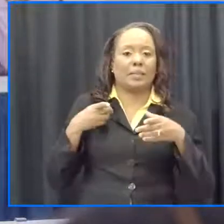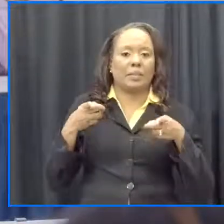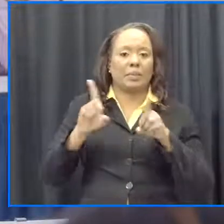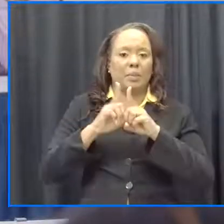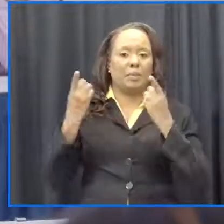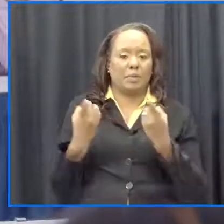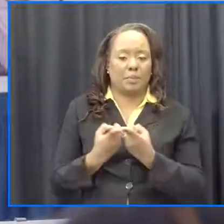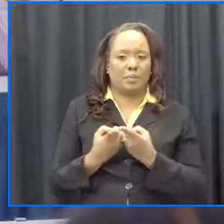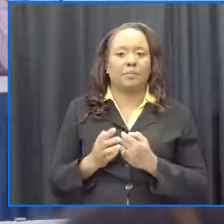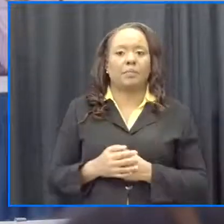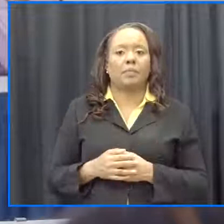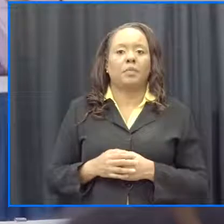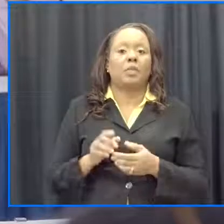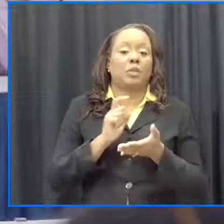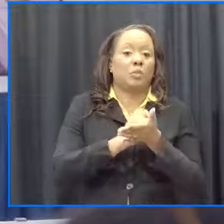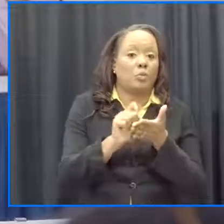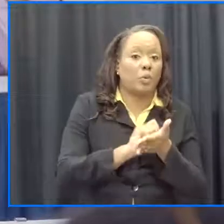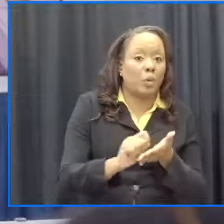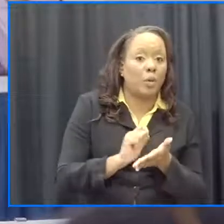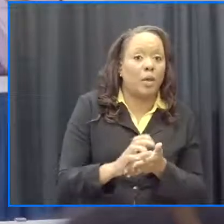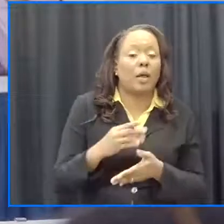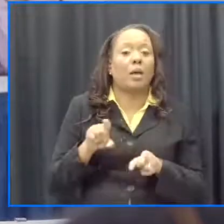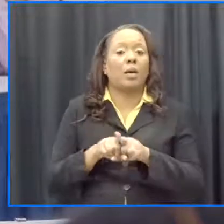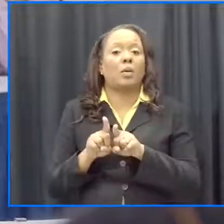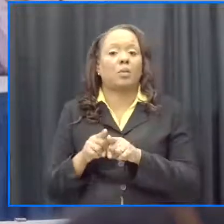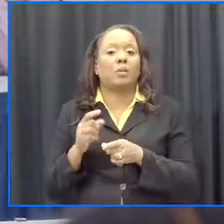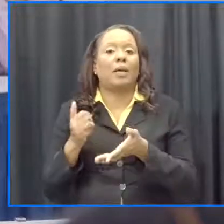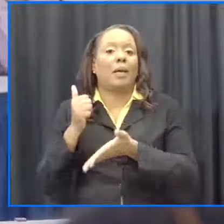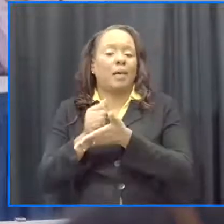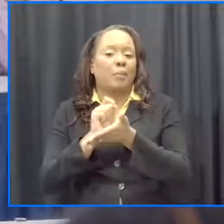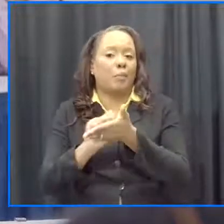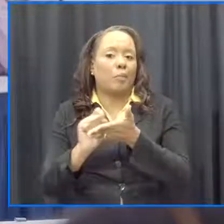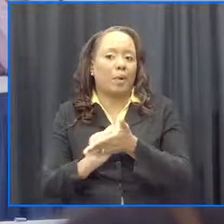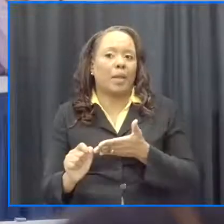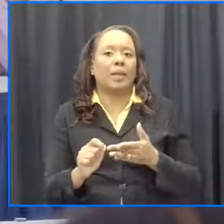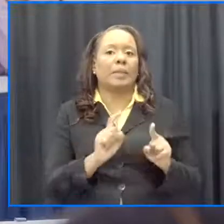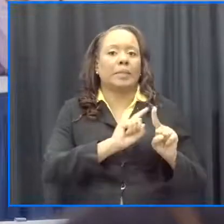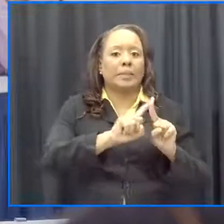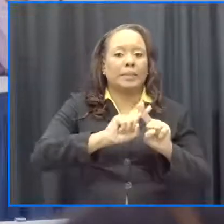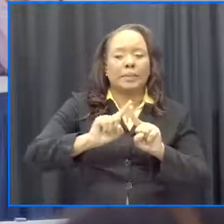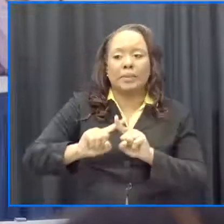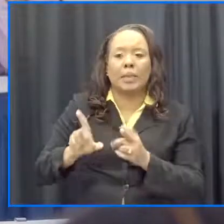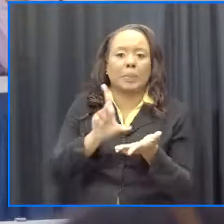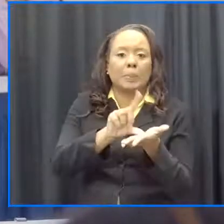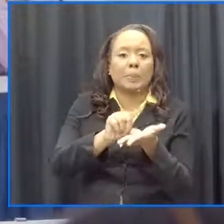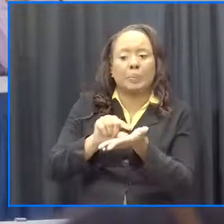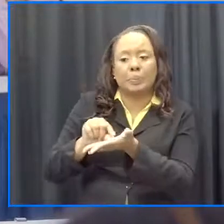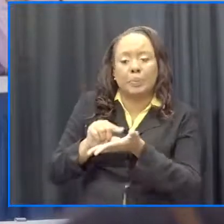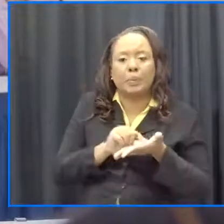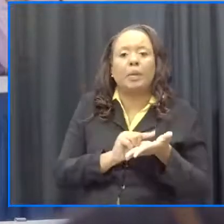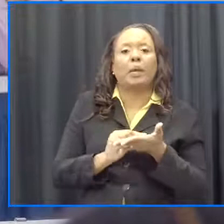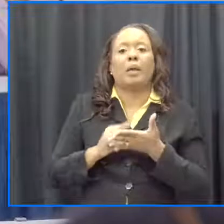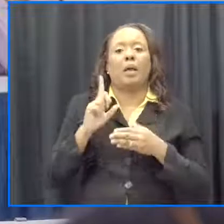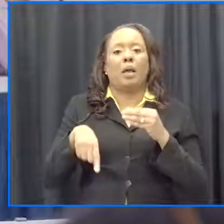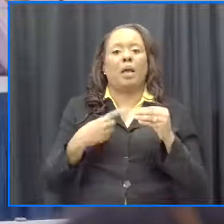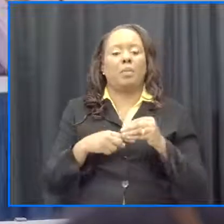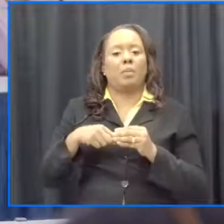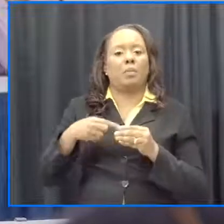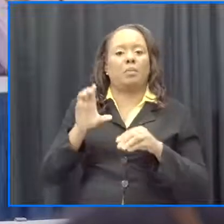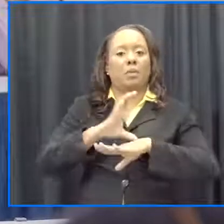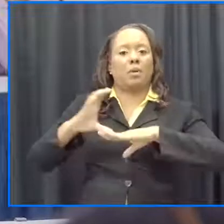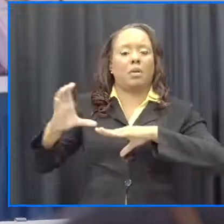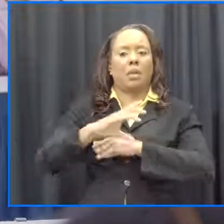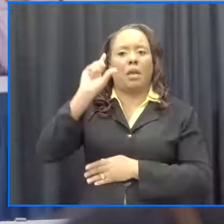Department. She has authored, co-authored, and co-edited numerous publications on governance in